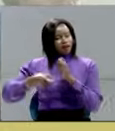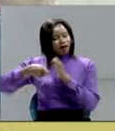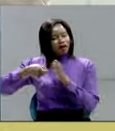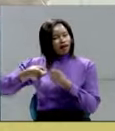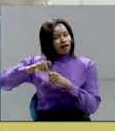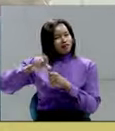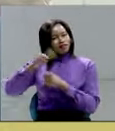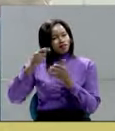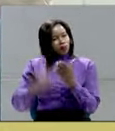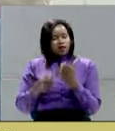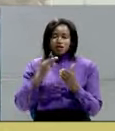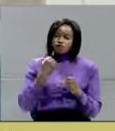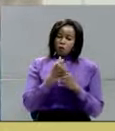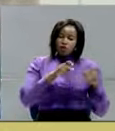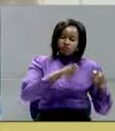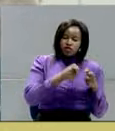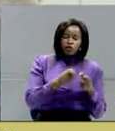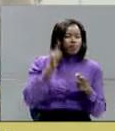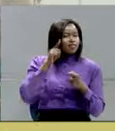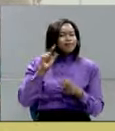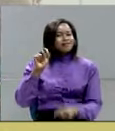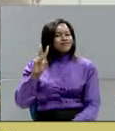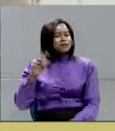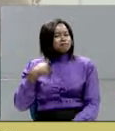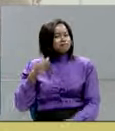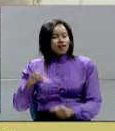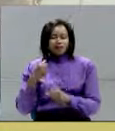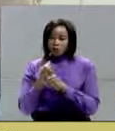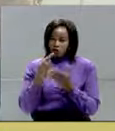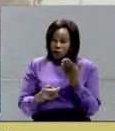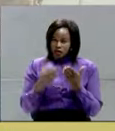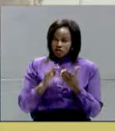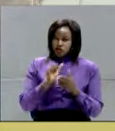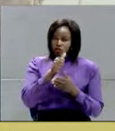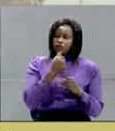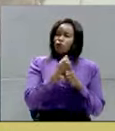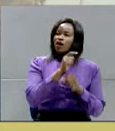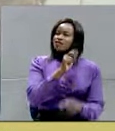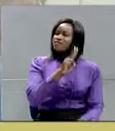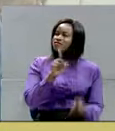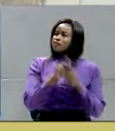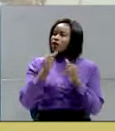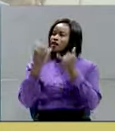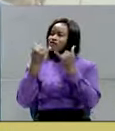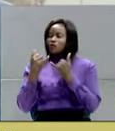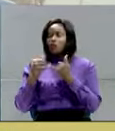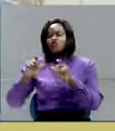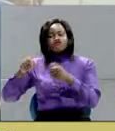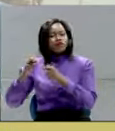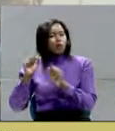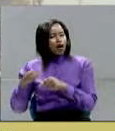be thinking, what can I do on TV? If you're on television, you need to tell us what else you can do on